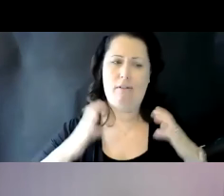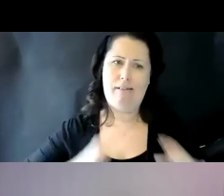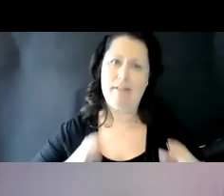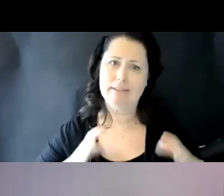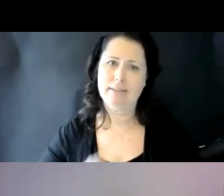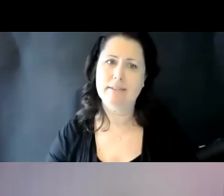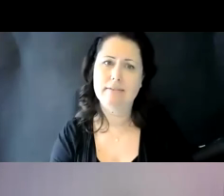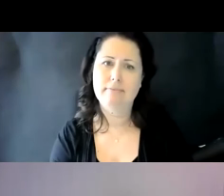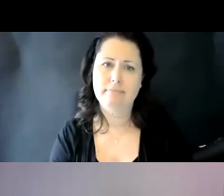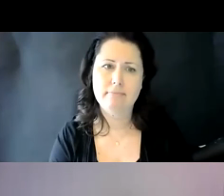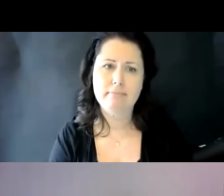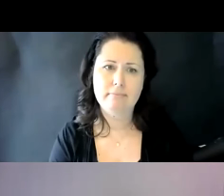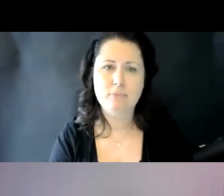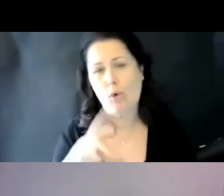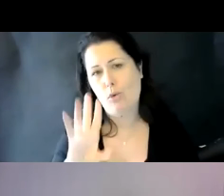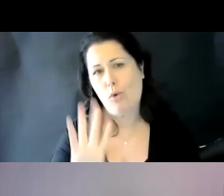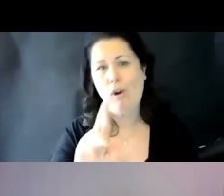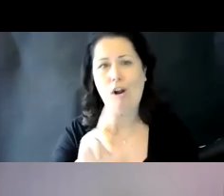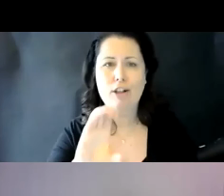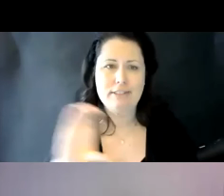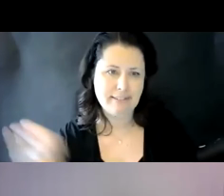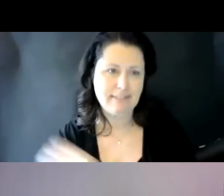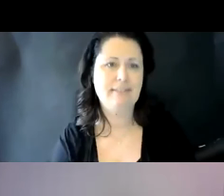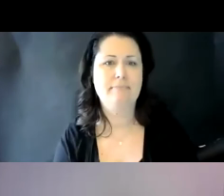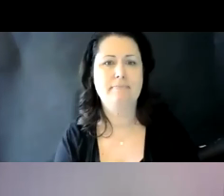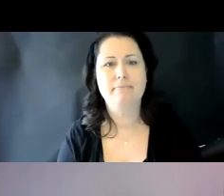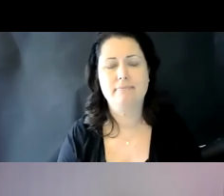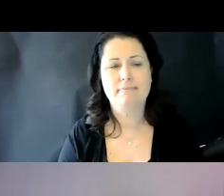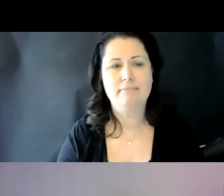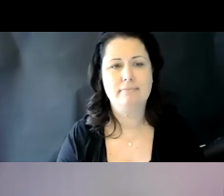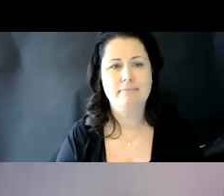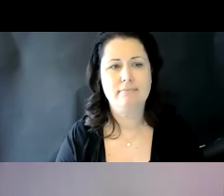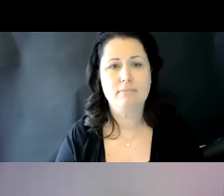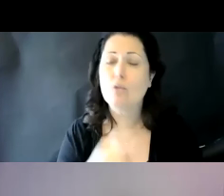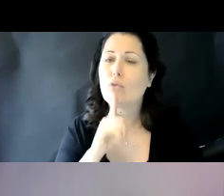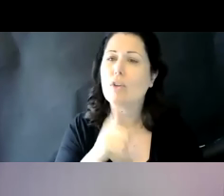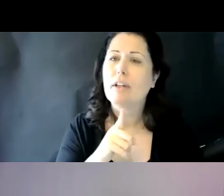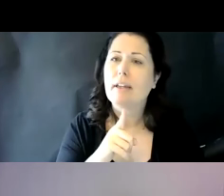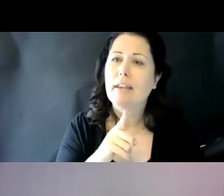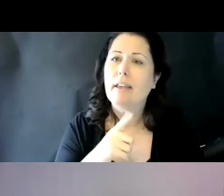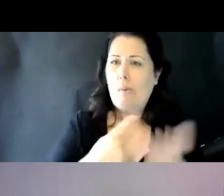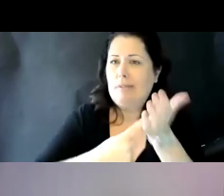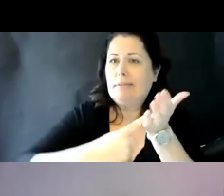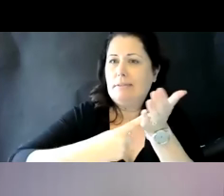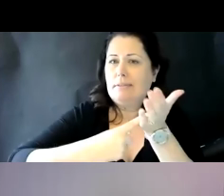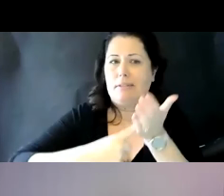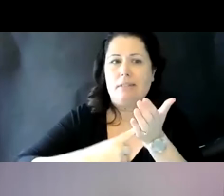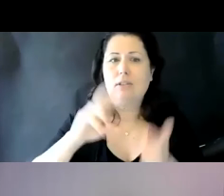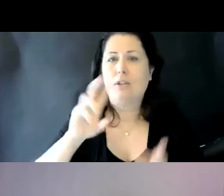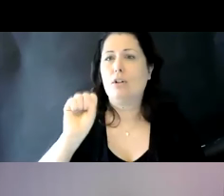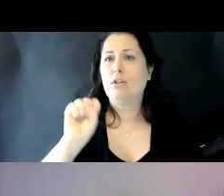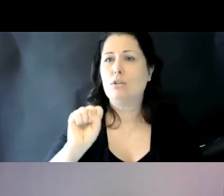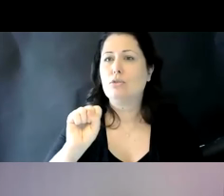like fantastic innovations. So really what I want to do is talk to you about the SURE tool, as Bettina's mentioned, and then